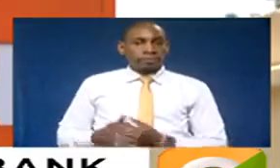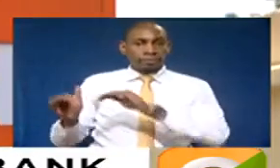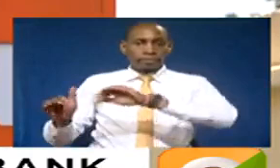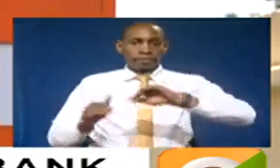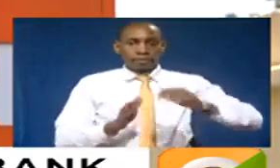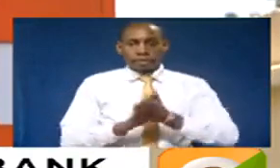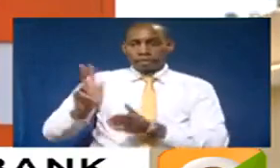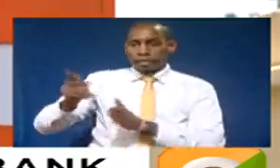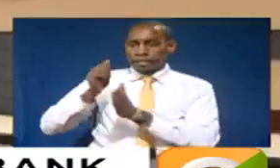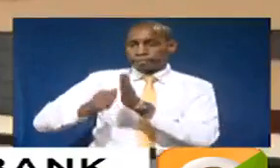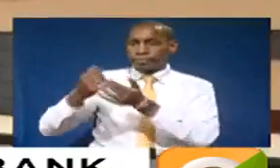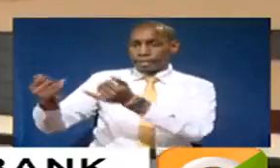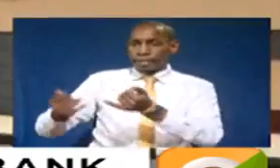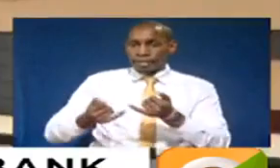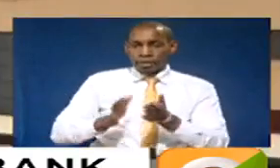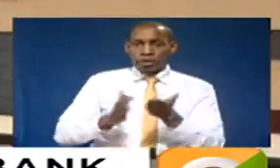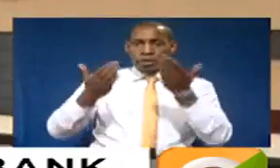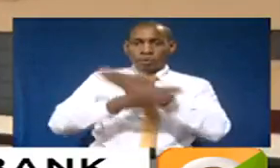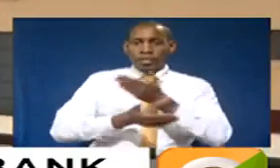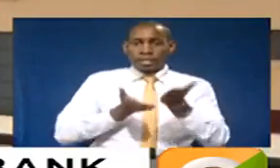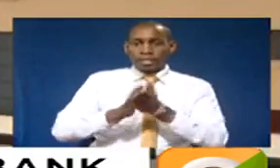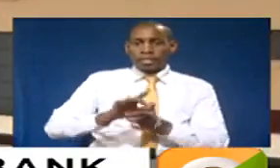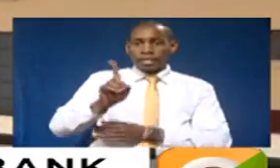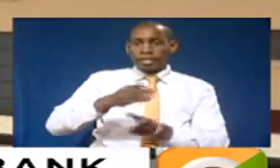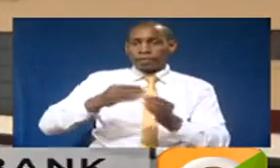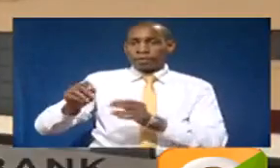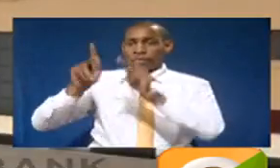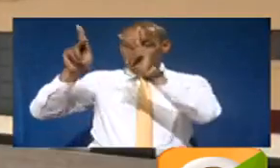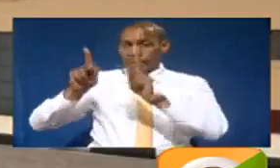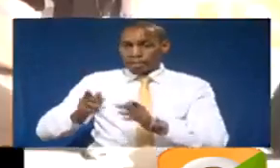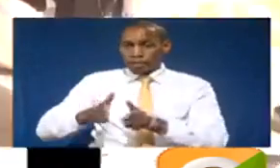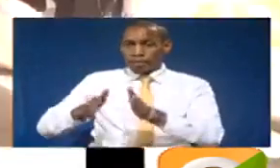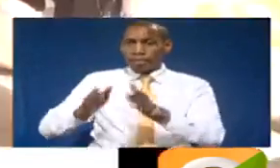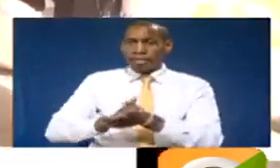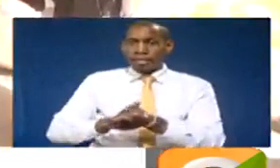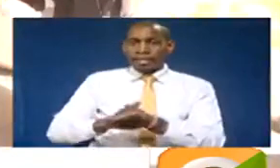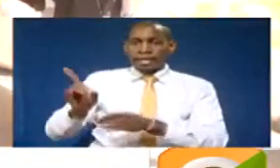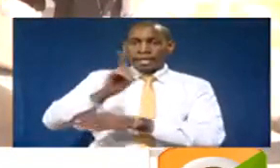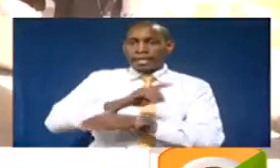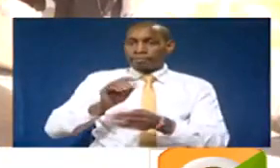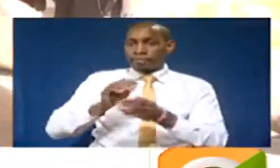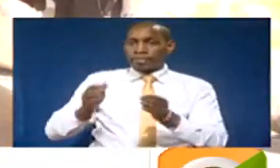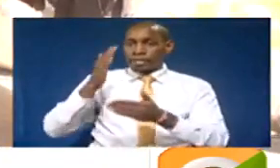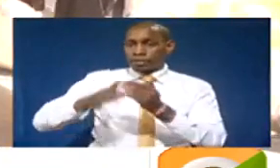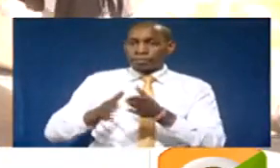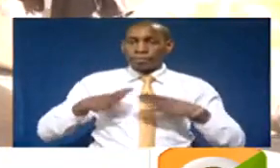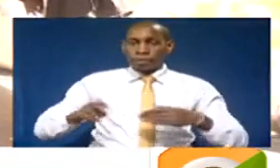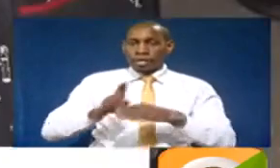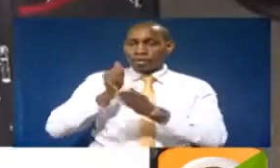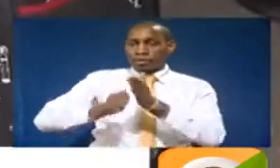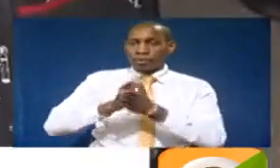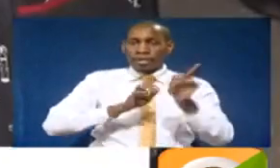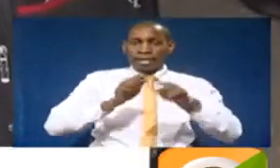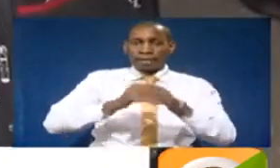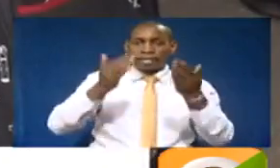Elsewhere, Kenya Railways has introduced a night service on the Nairobi-Kisumu route and dropped the day train. Passengers using the service will travel